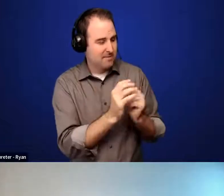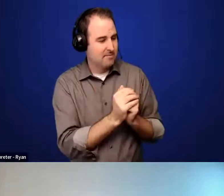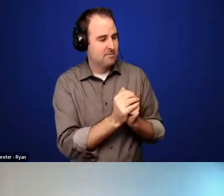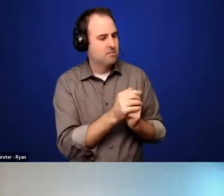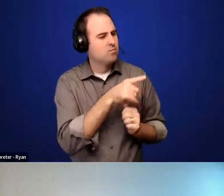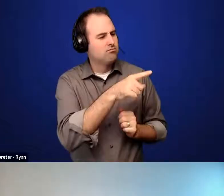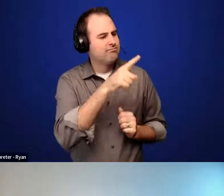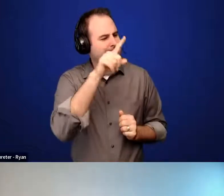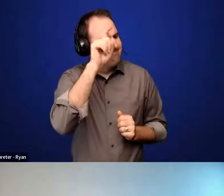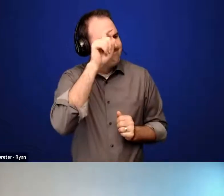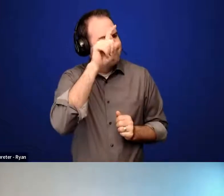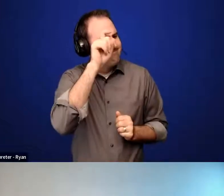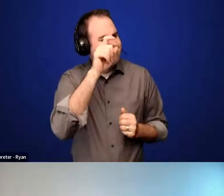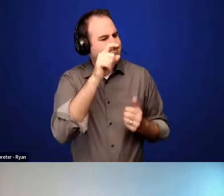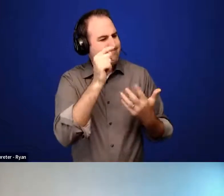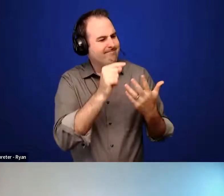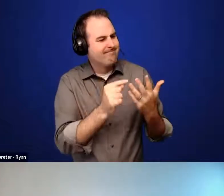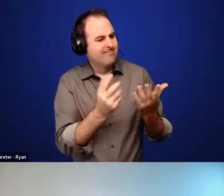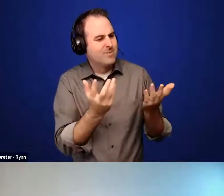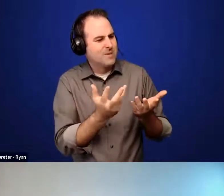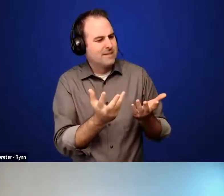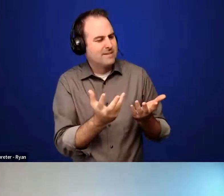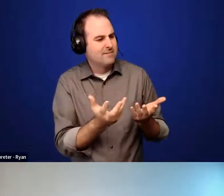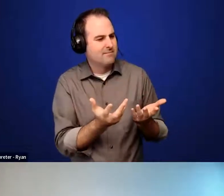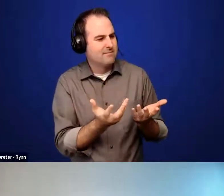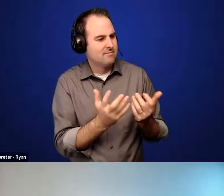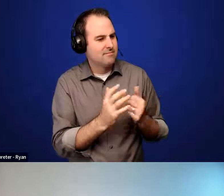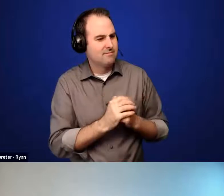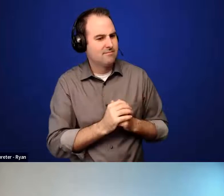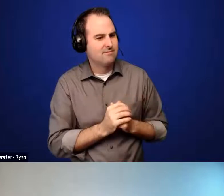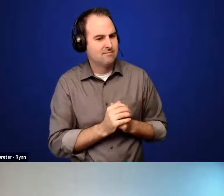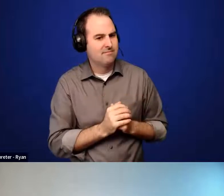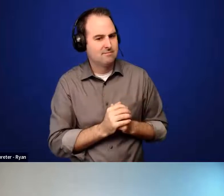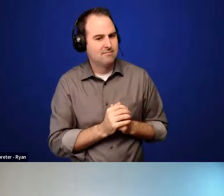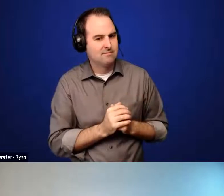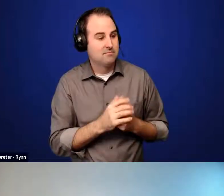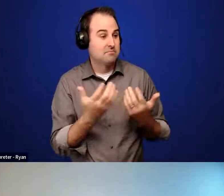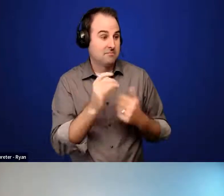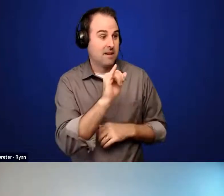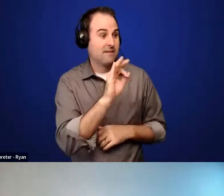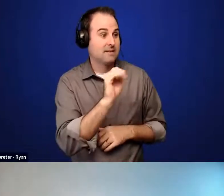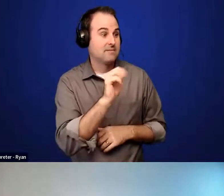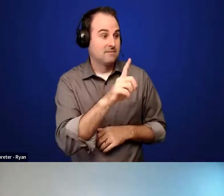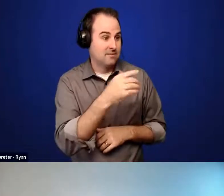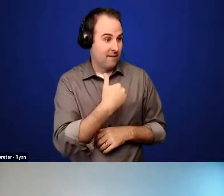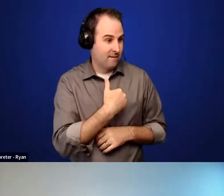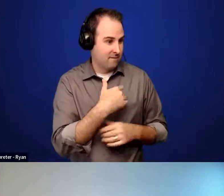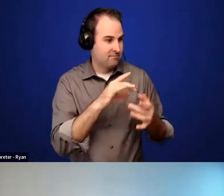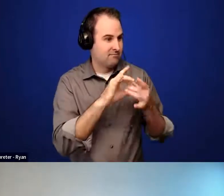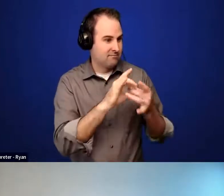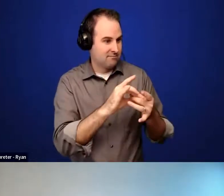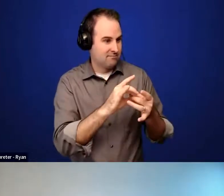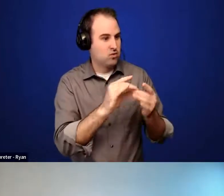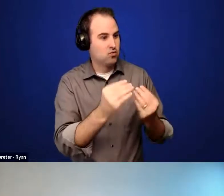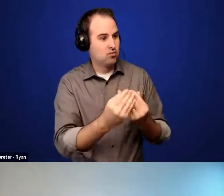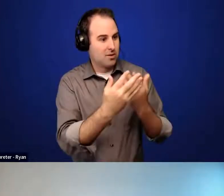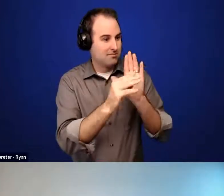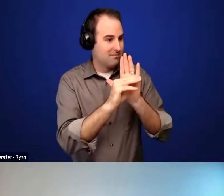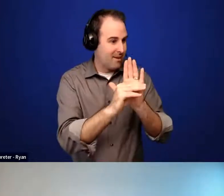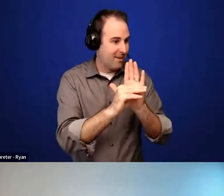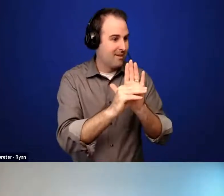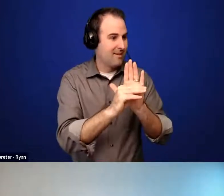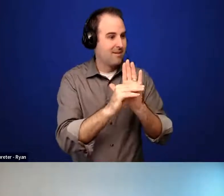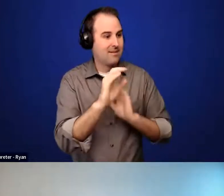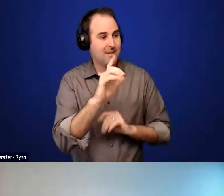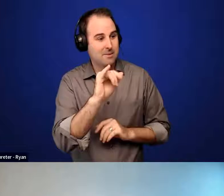have and IFAD has kind of regarding crop modeling, climate change,